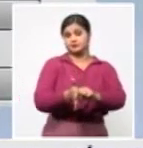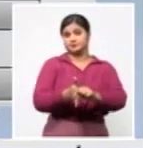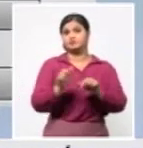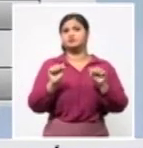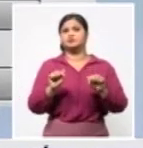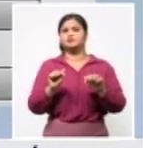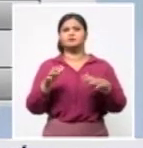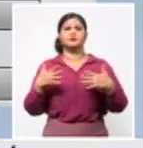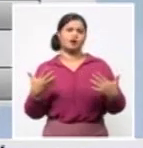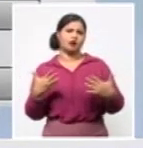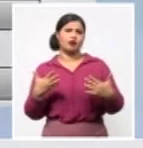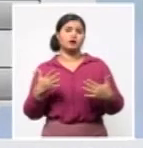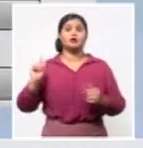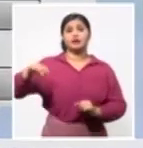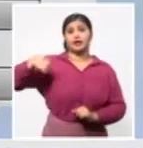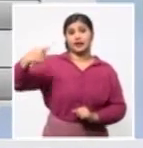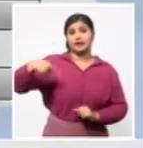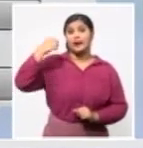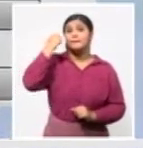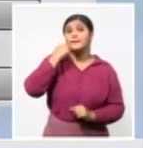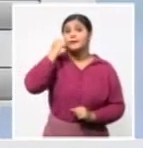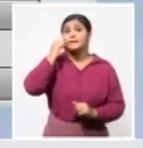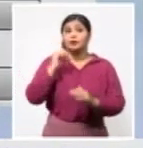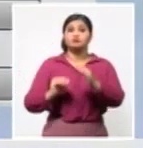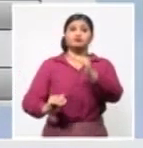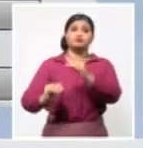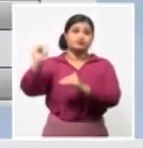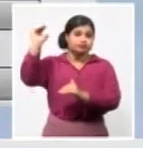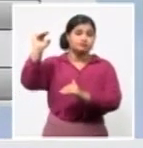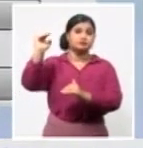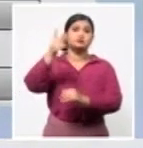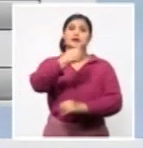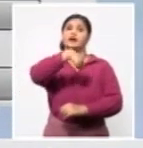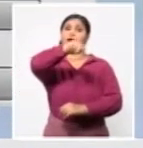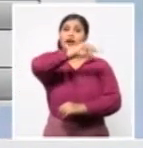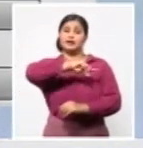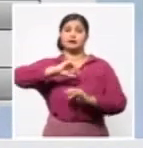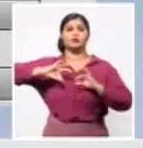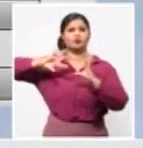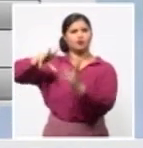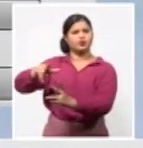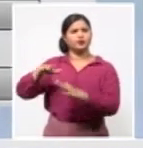222,967 cases were diagnosed yesterday. And more importantly,